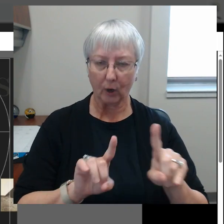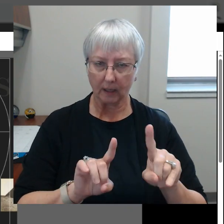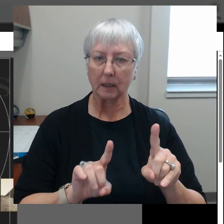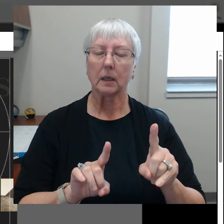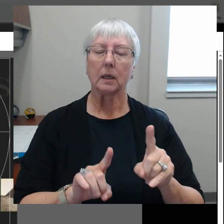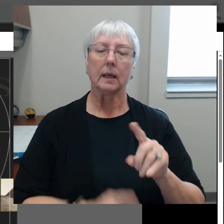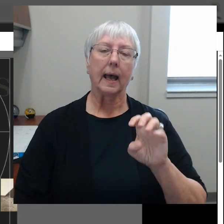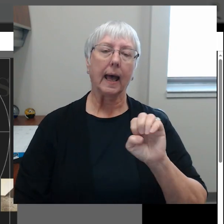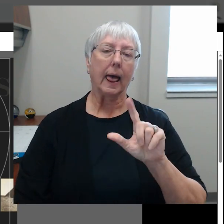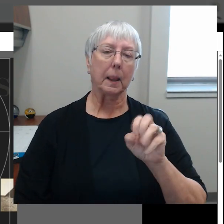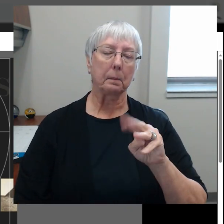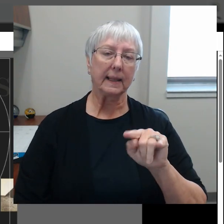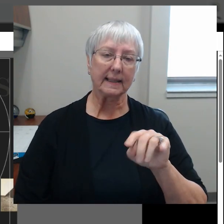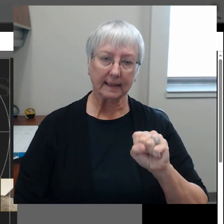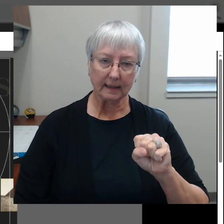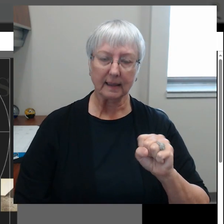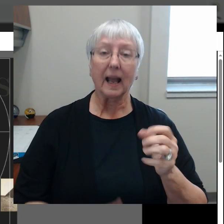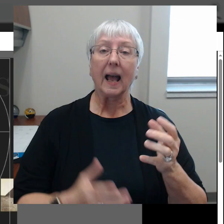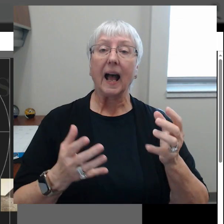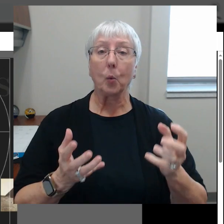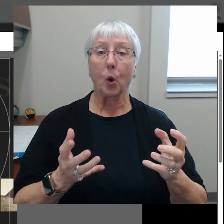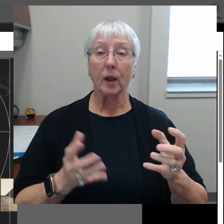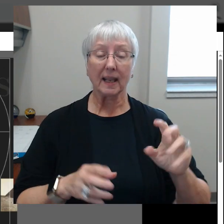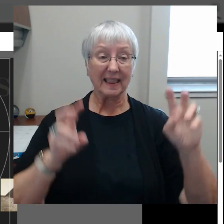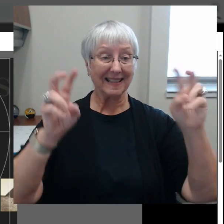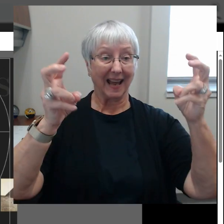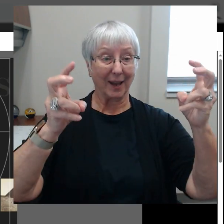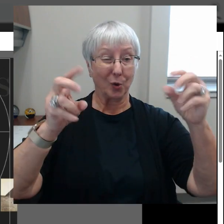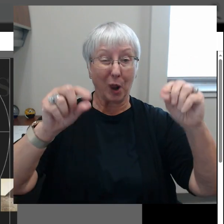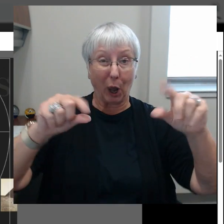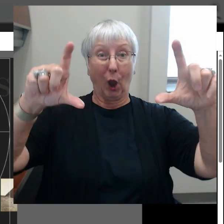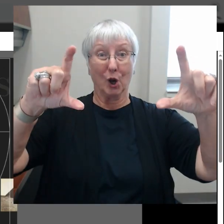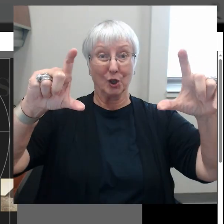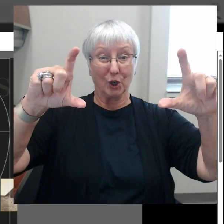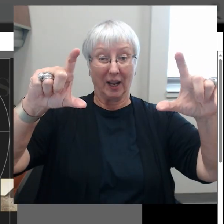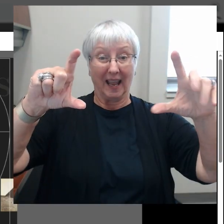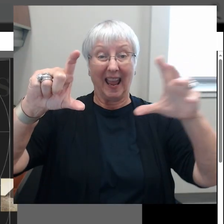but secondary to the title Lost Worlds, as if it were lost.